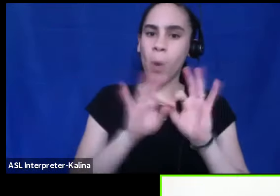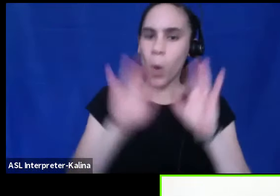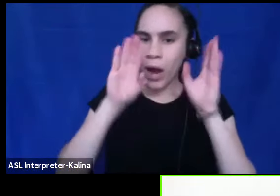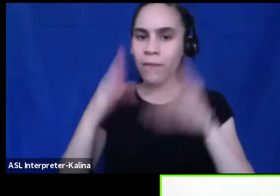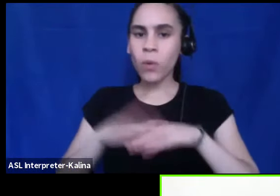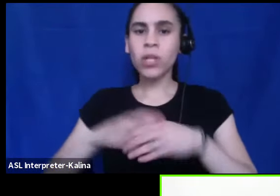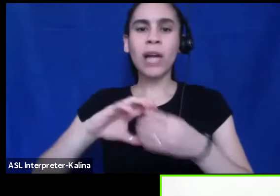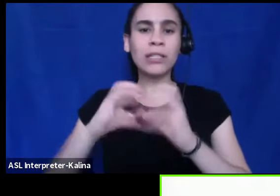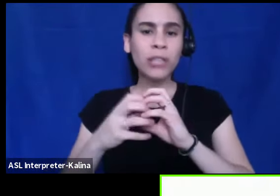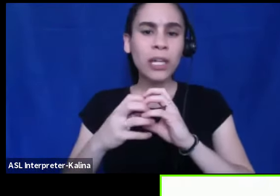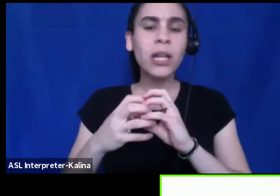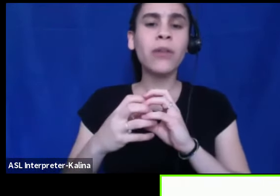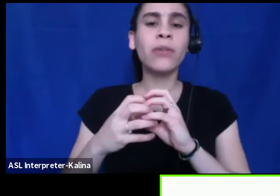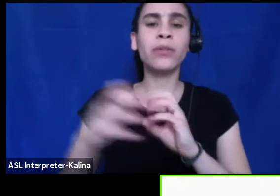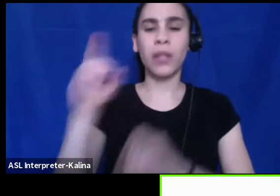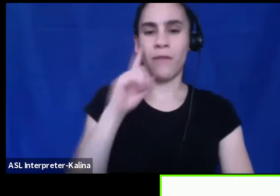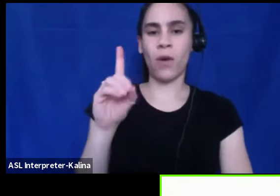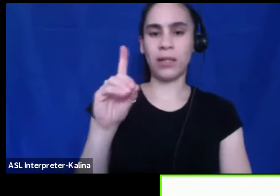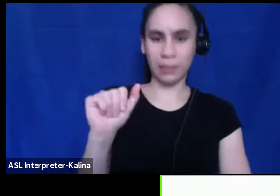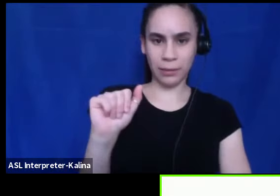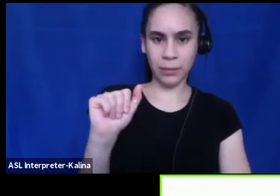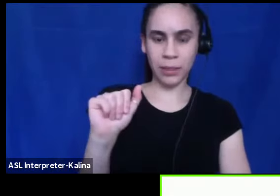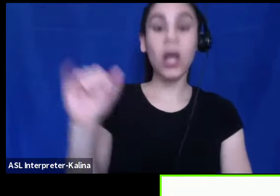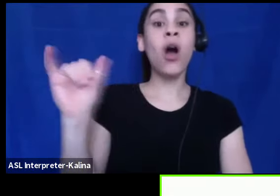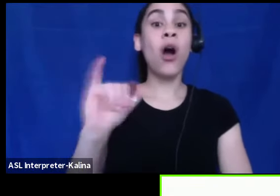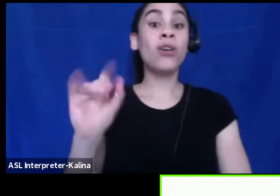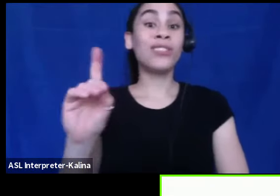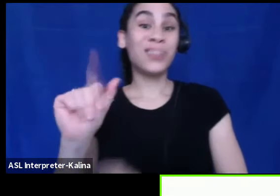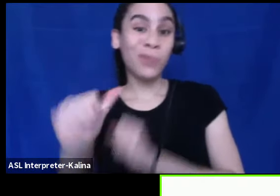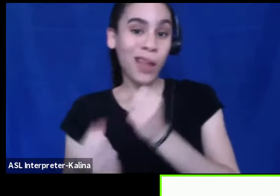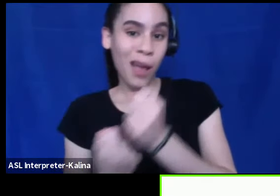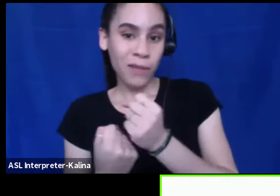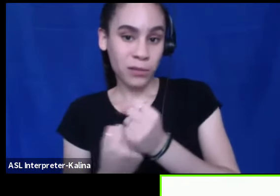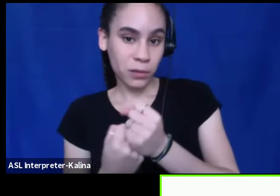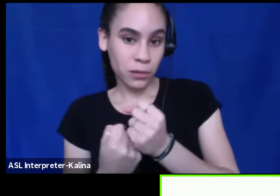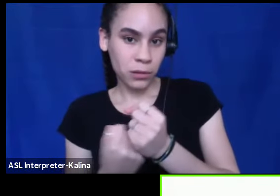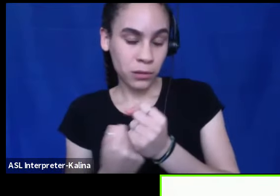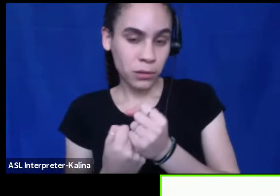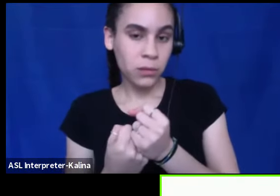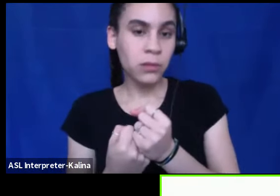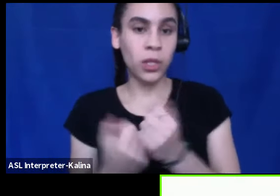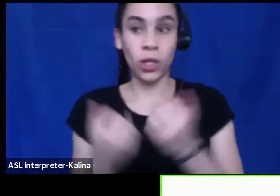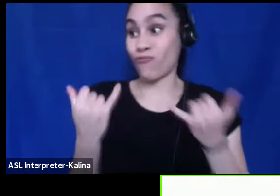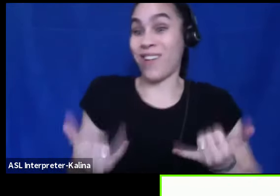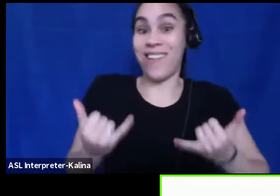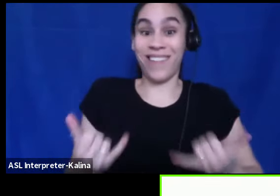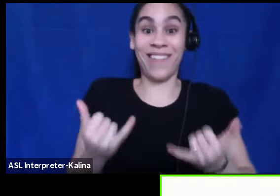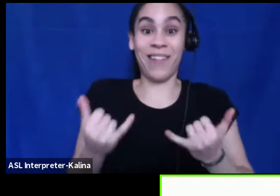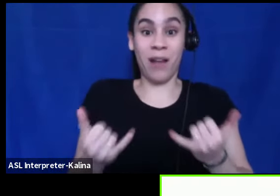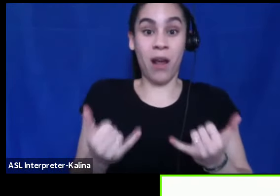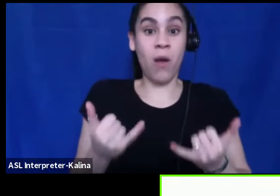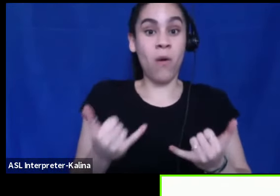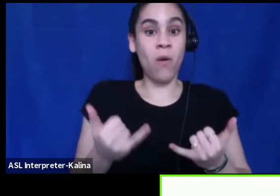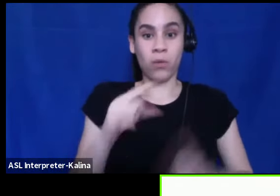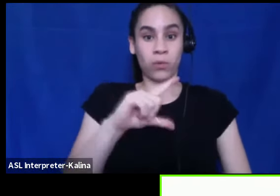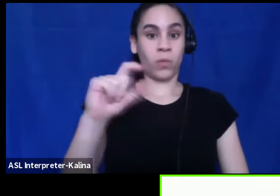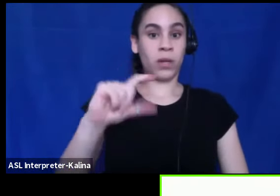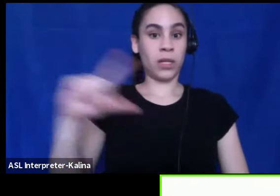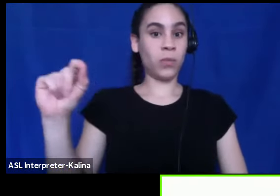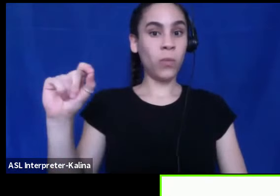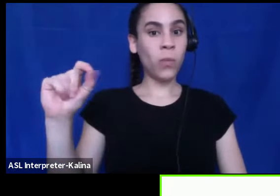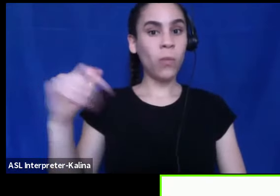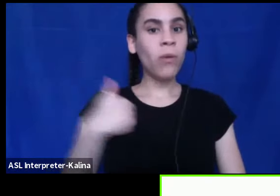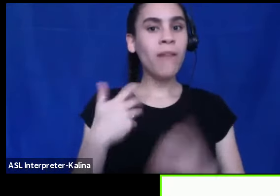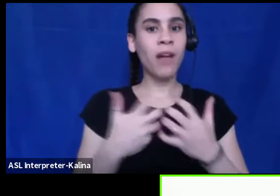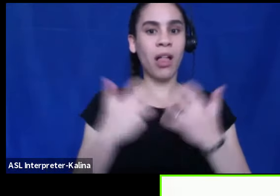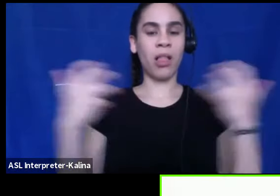and particularly disability advocacy? I think is right now in this moment in time, 2020, there's a lot kind of